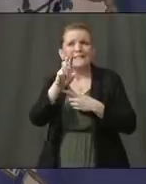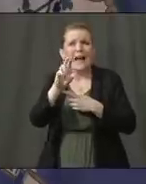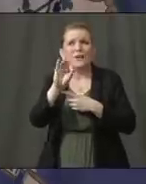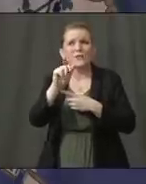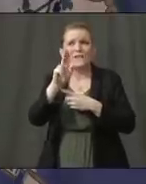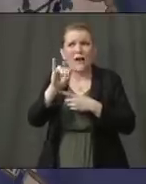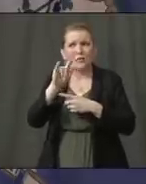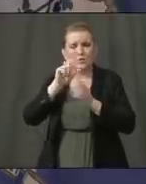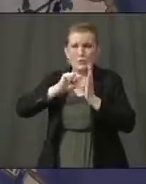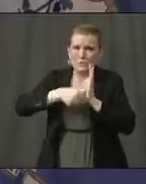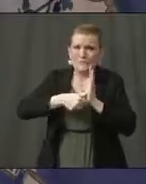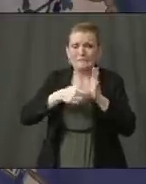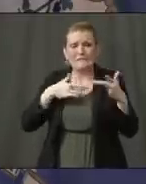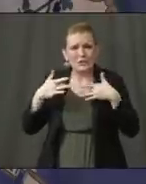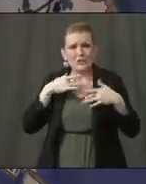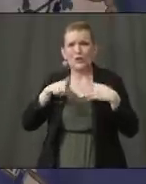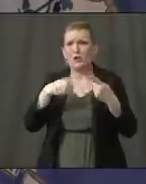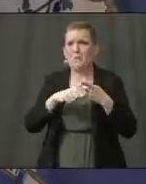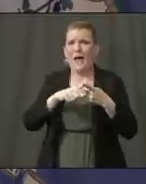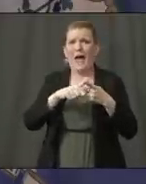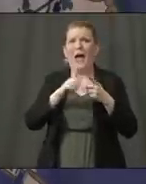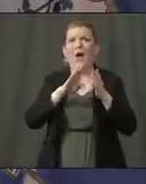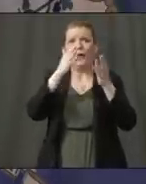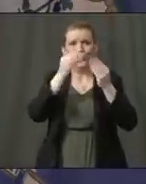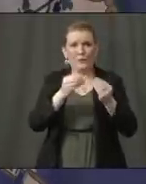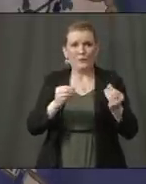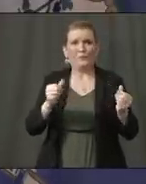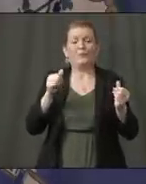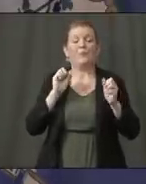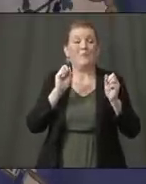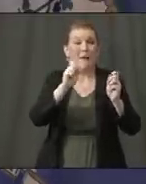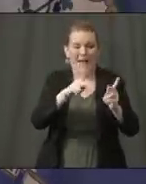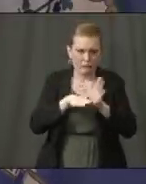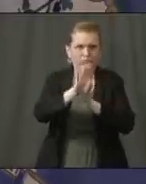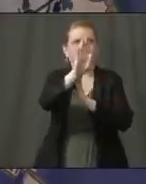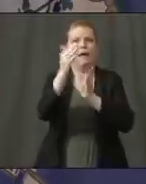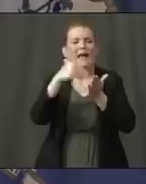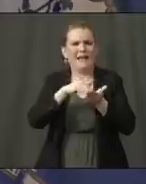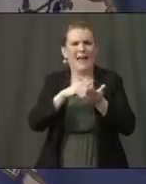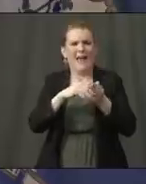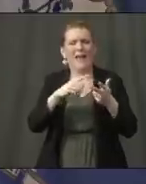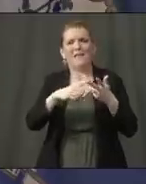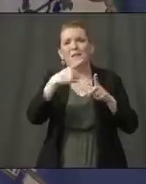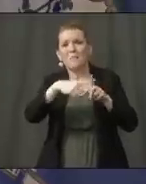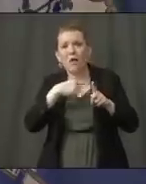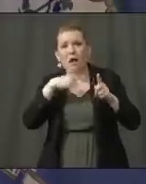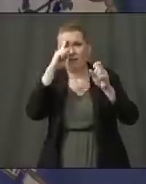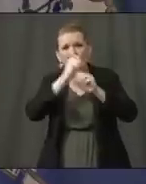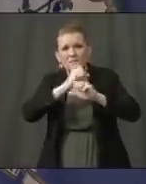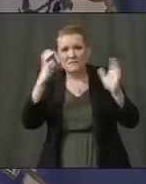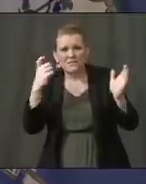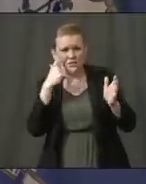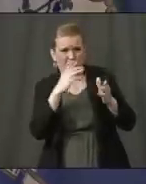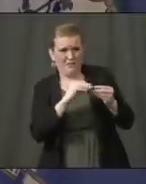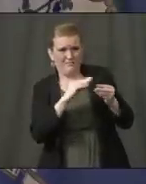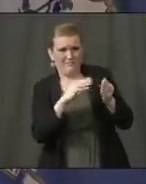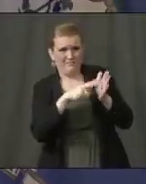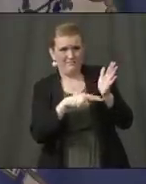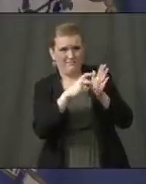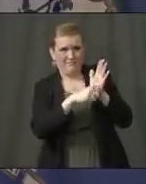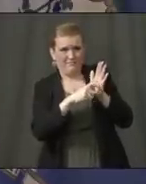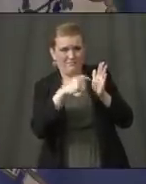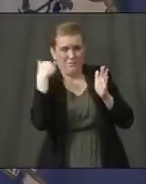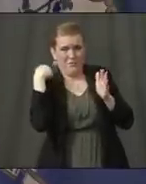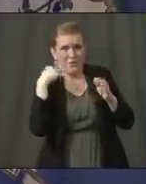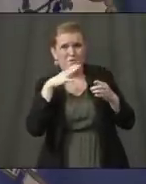second surge. I think about 1918, as I was just reading before, about how more people died in the second wave of